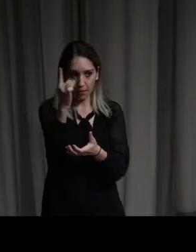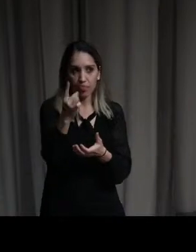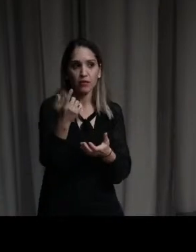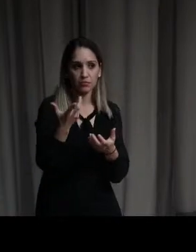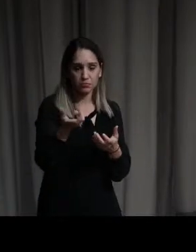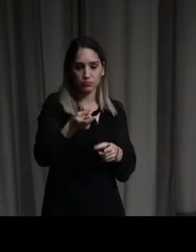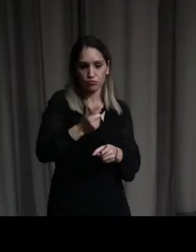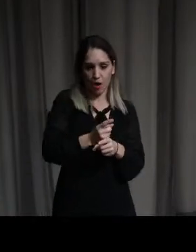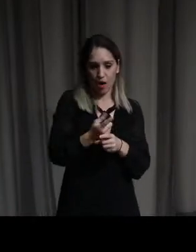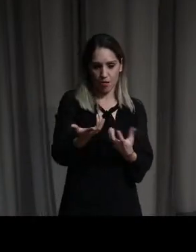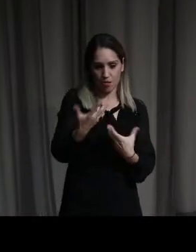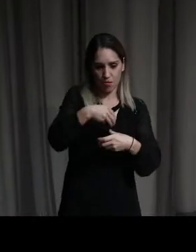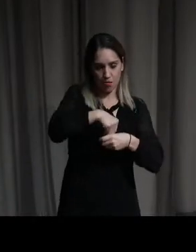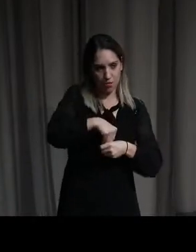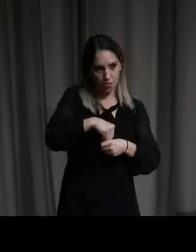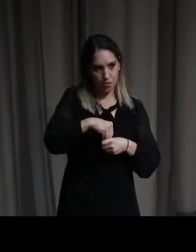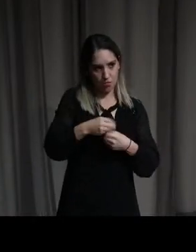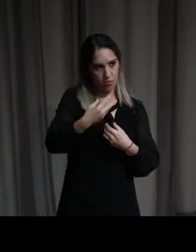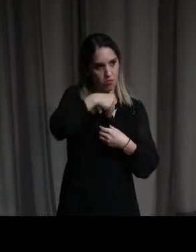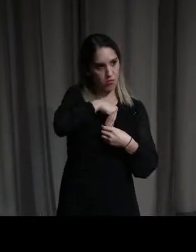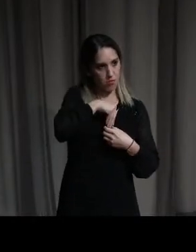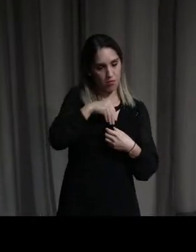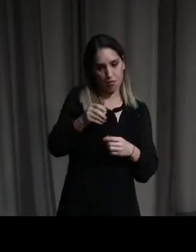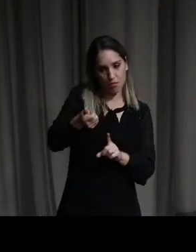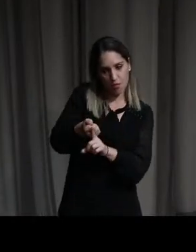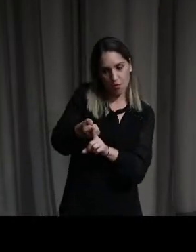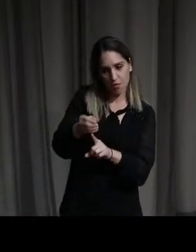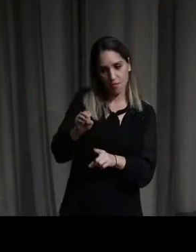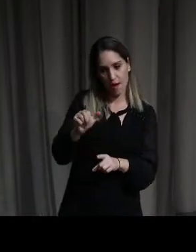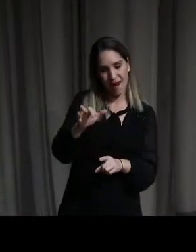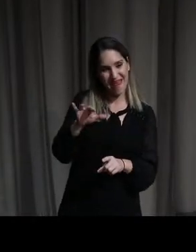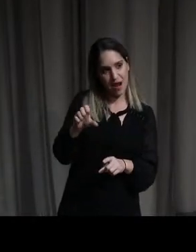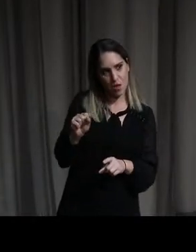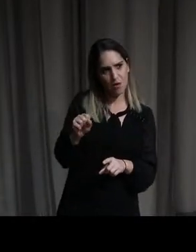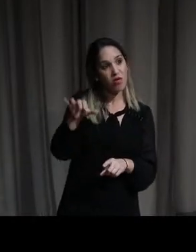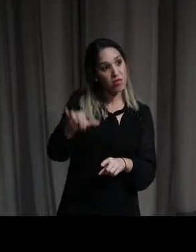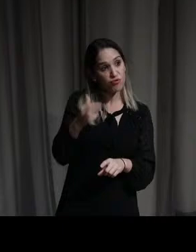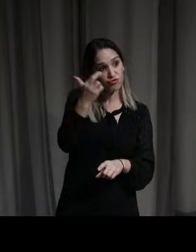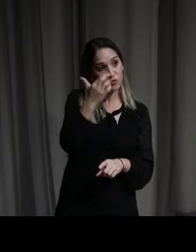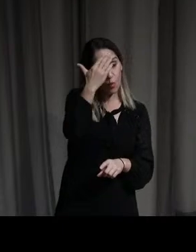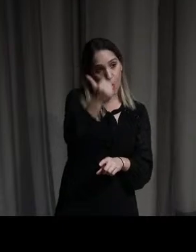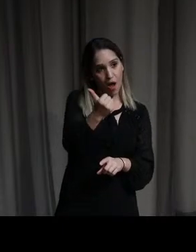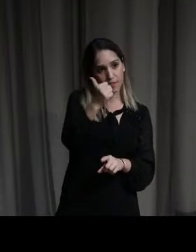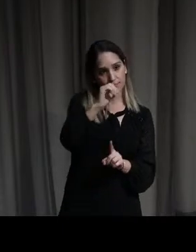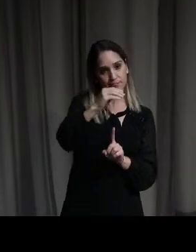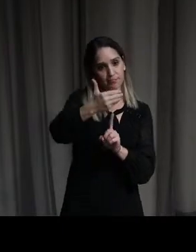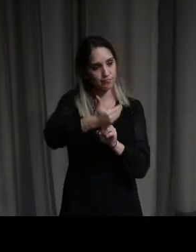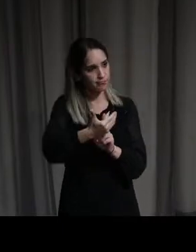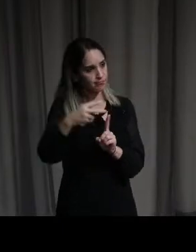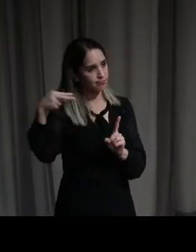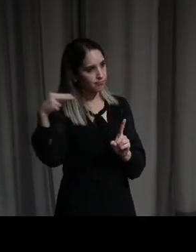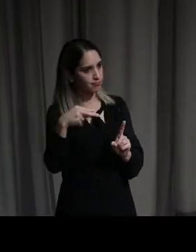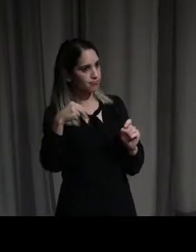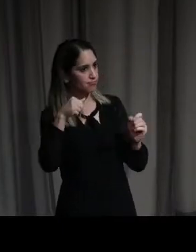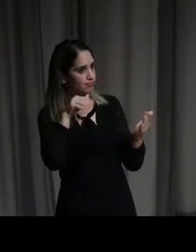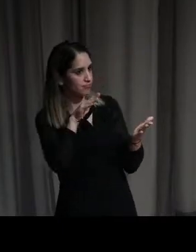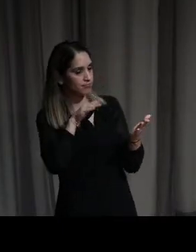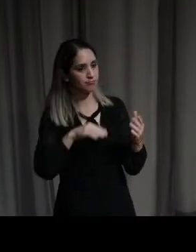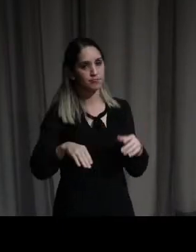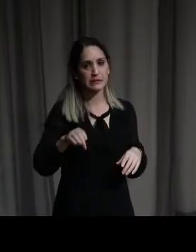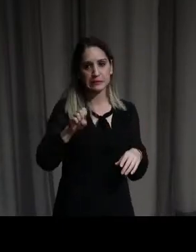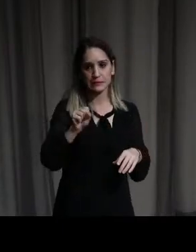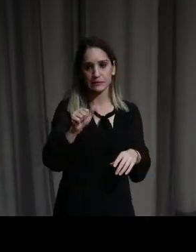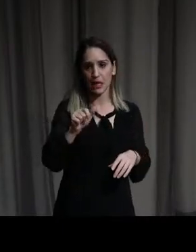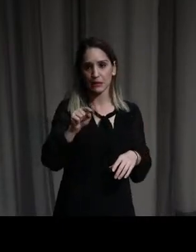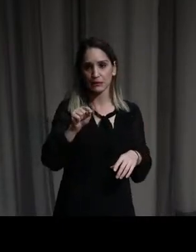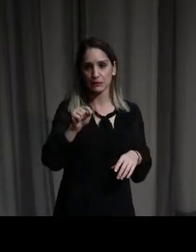you know, caused him to look at the Santeria religion, not only explore the Roman Catholic religion, but